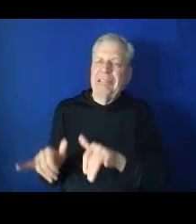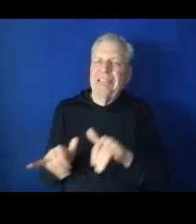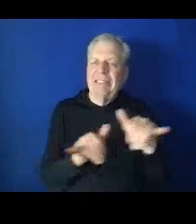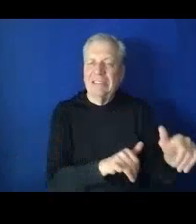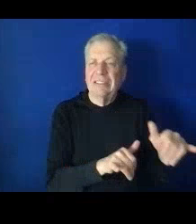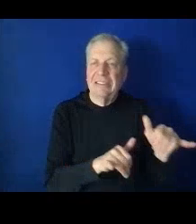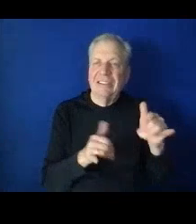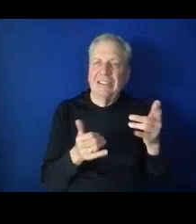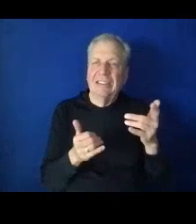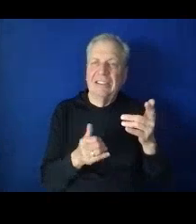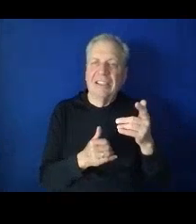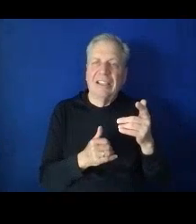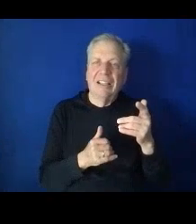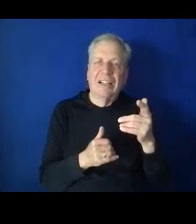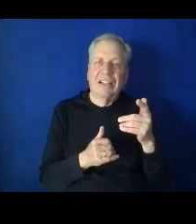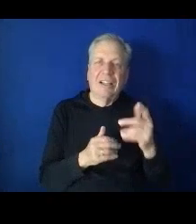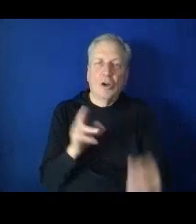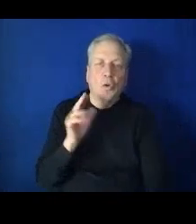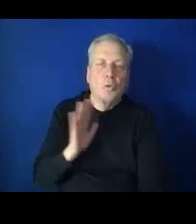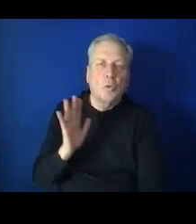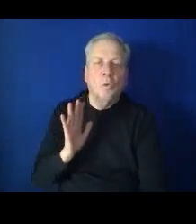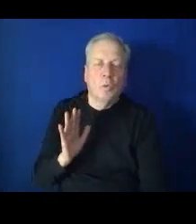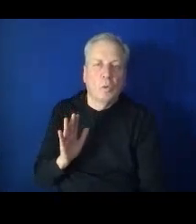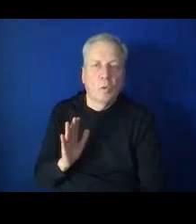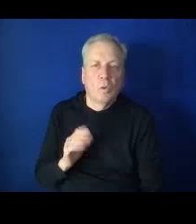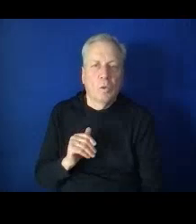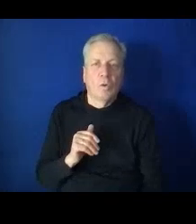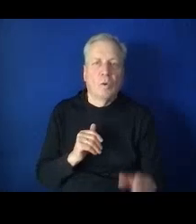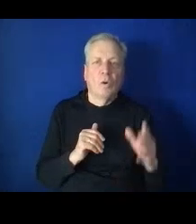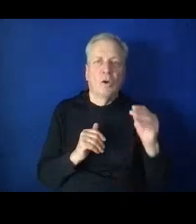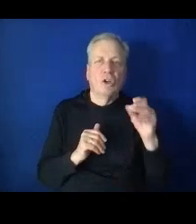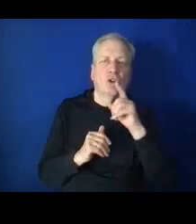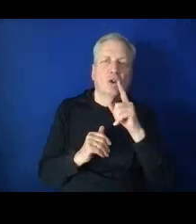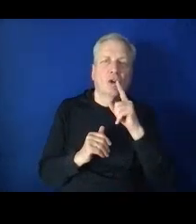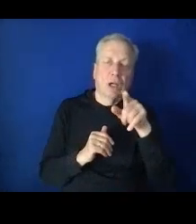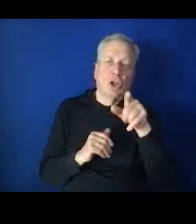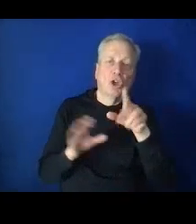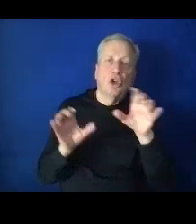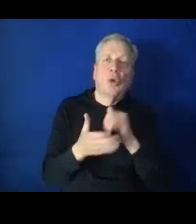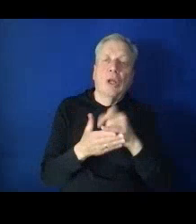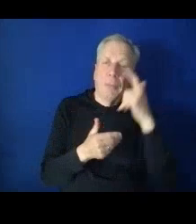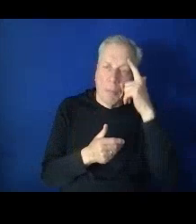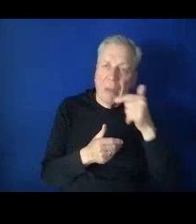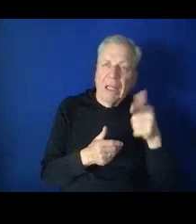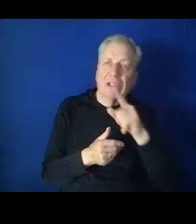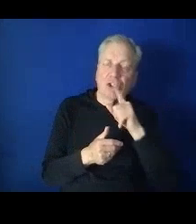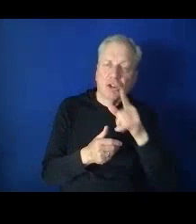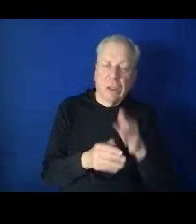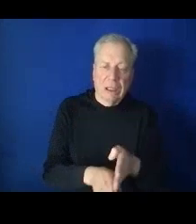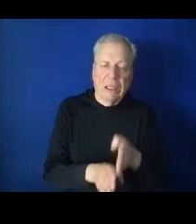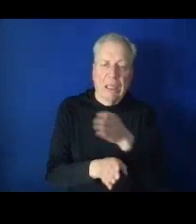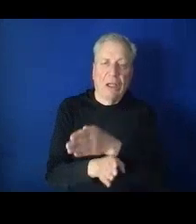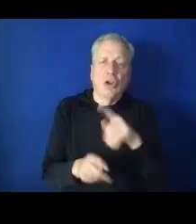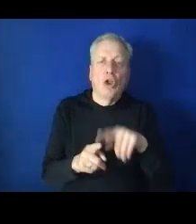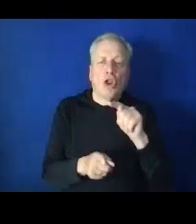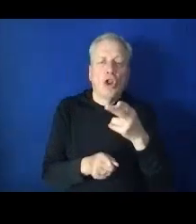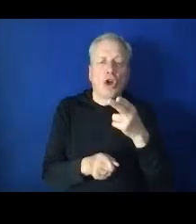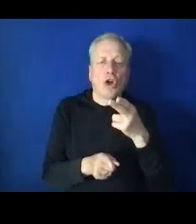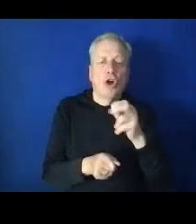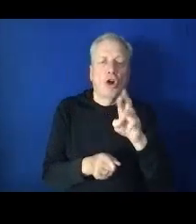see. Yeah, nope. Okay, essentially it's doing that because it's growing right next to these thermal